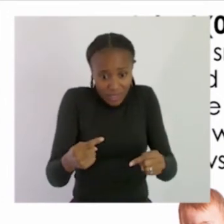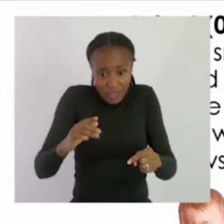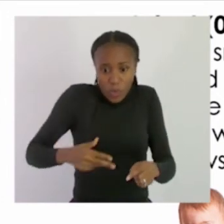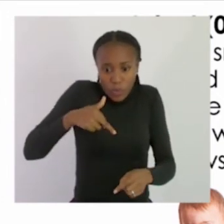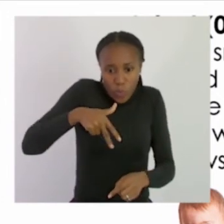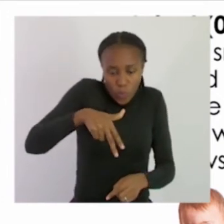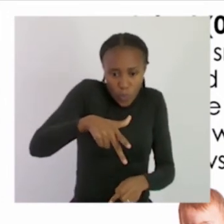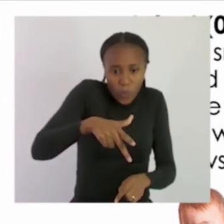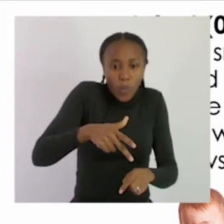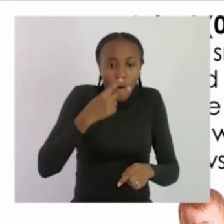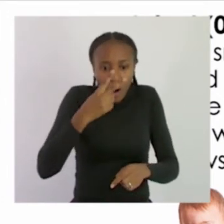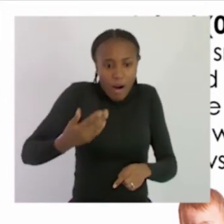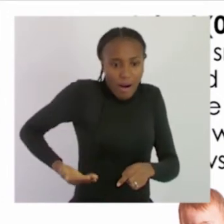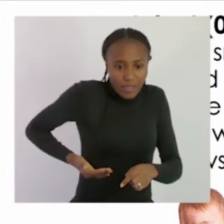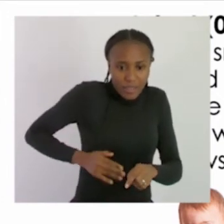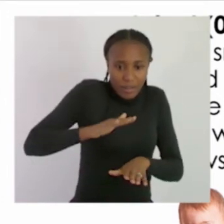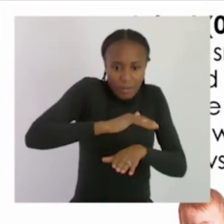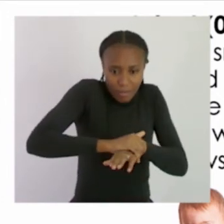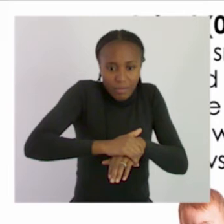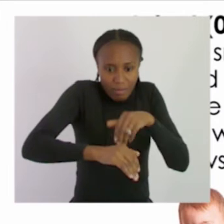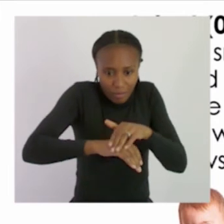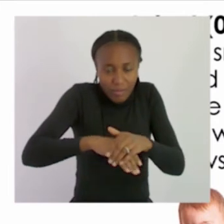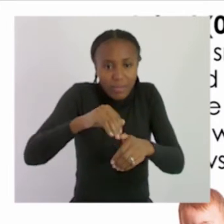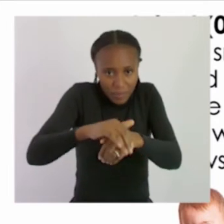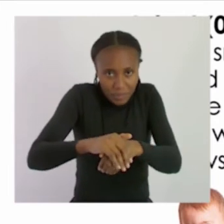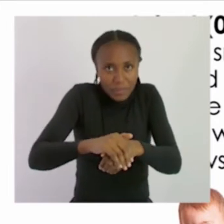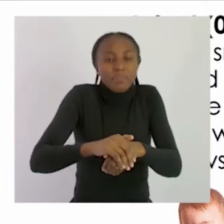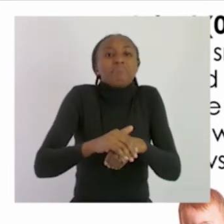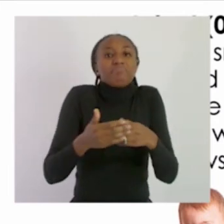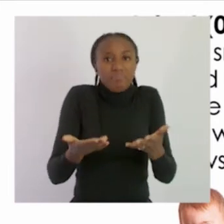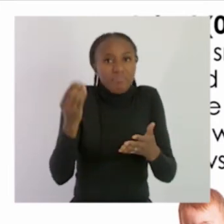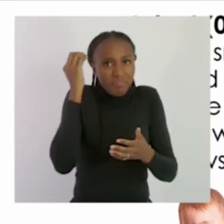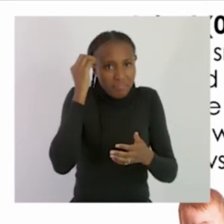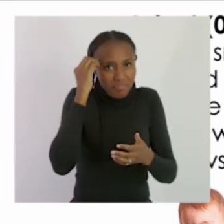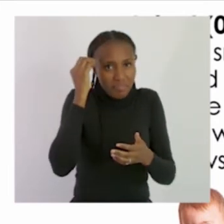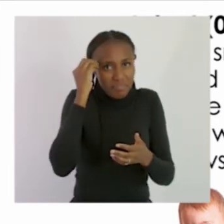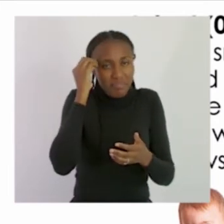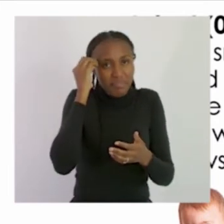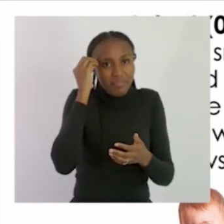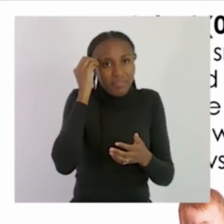there, I'll hold on a chair or I'll hold on a bed or whatever.